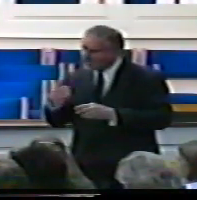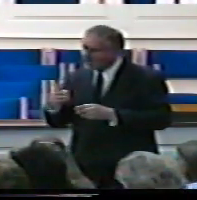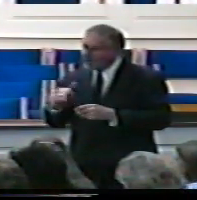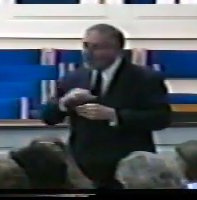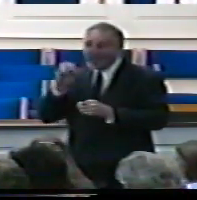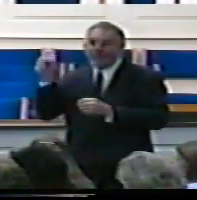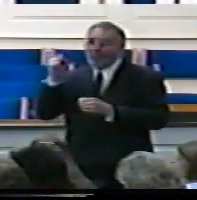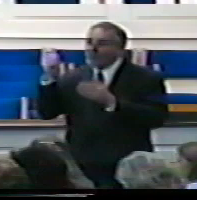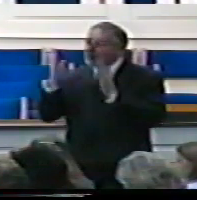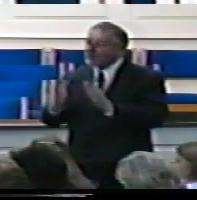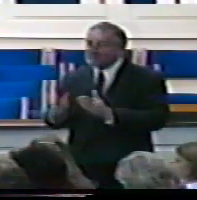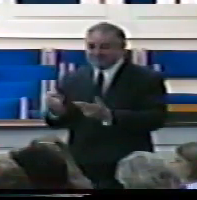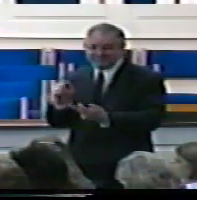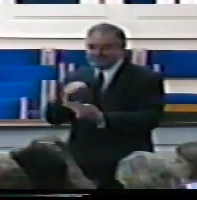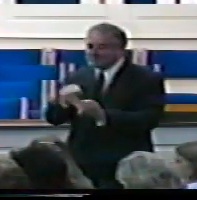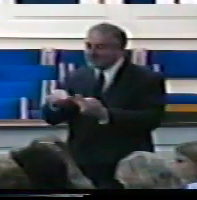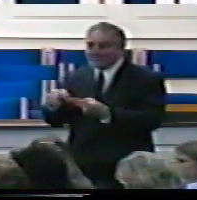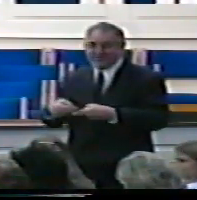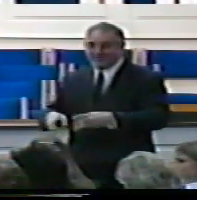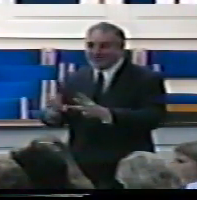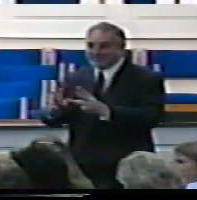I'm a winner either way.